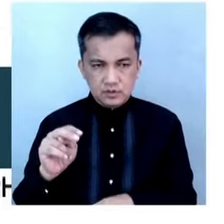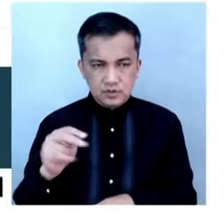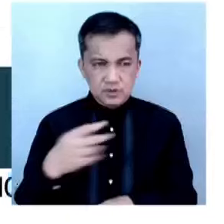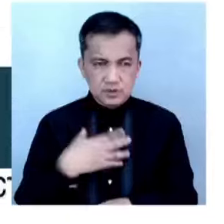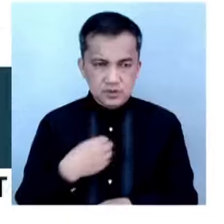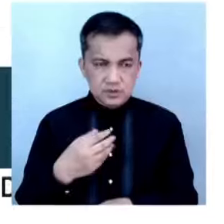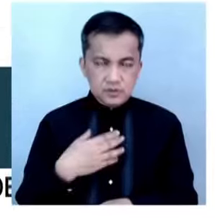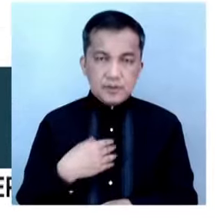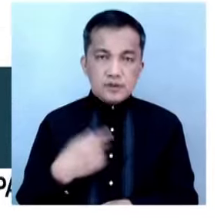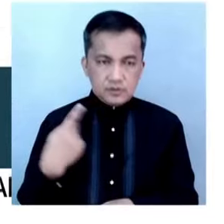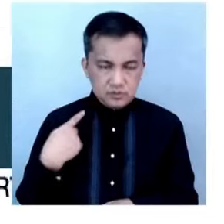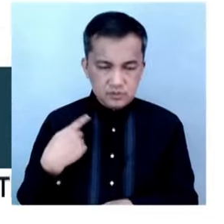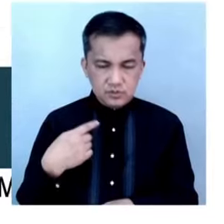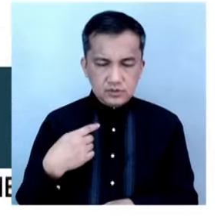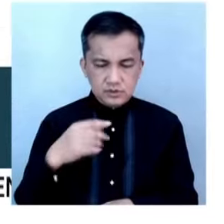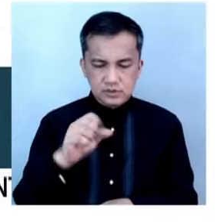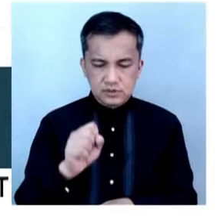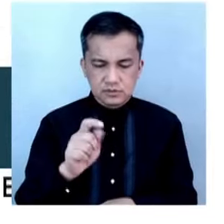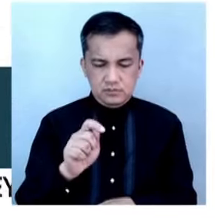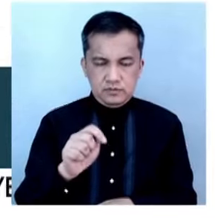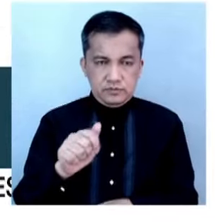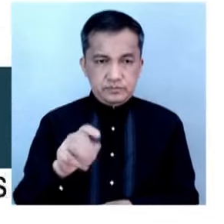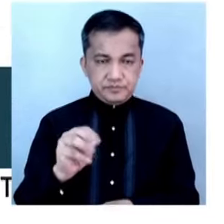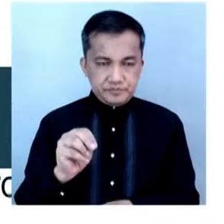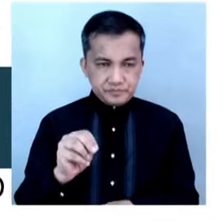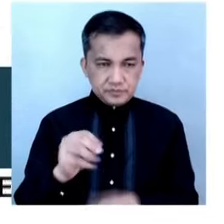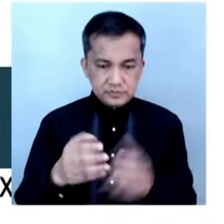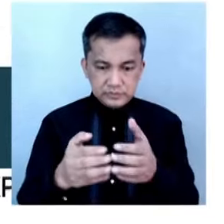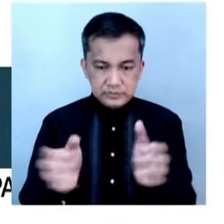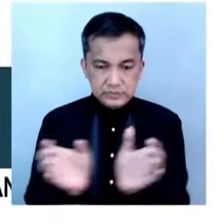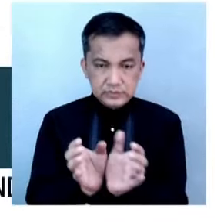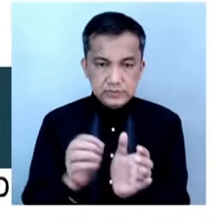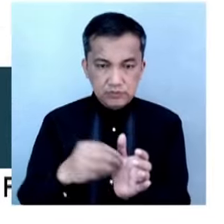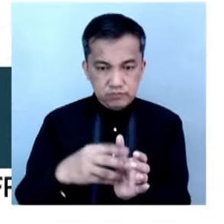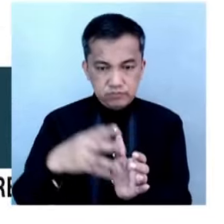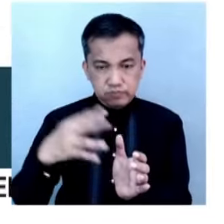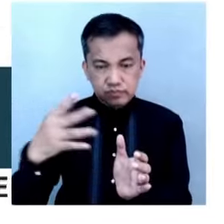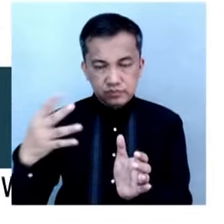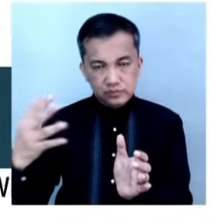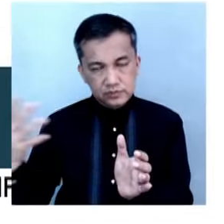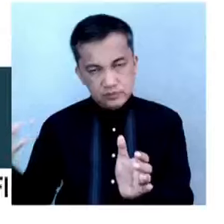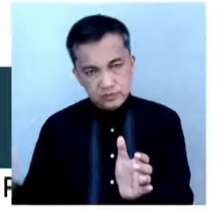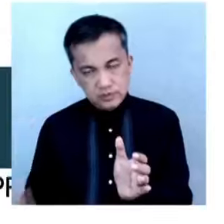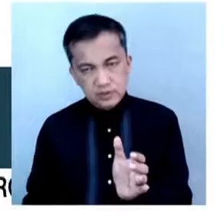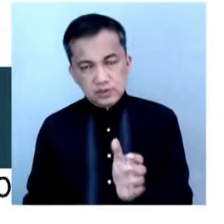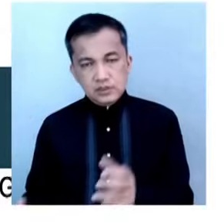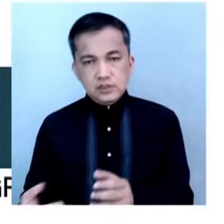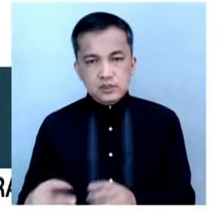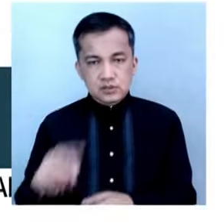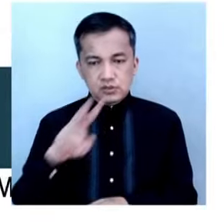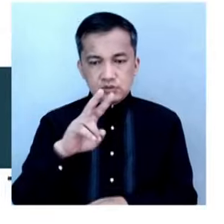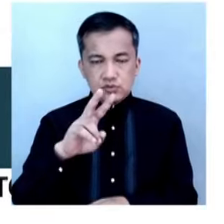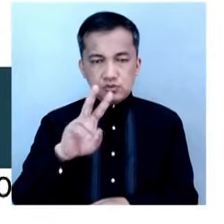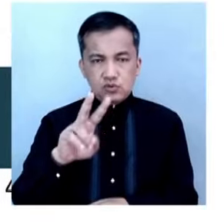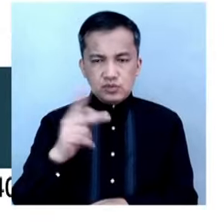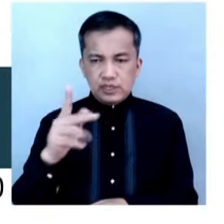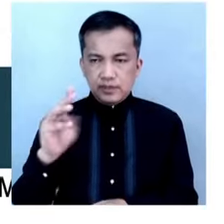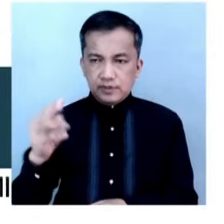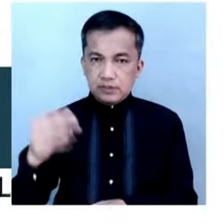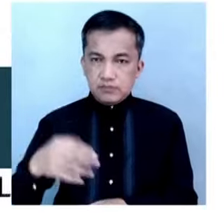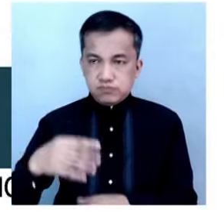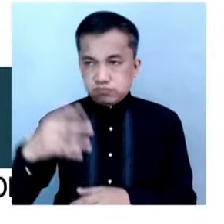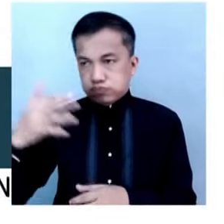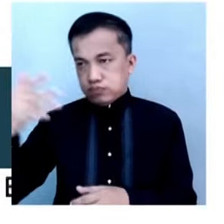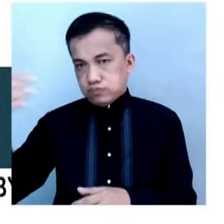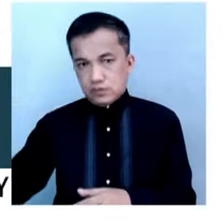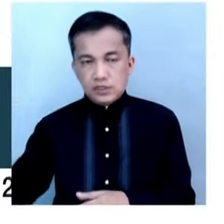steam na lumalabas sa kanyang crater. Umabot siya ng mga 2 kilometers yung taas. Ang drip po ay south-southwest. Now,